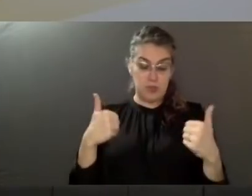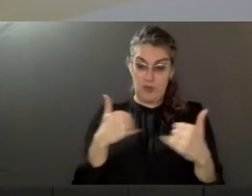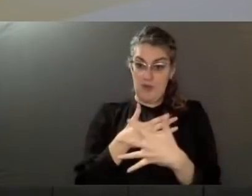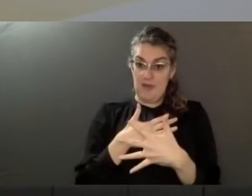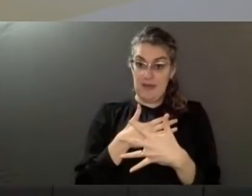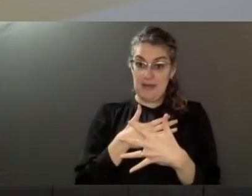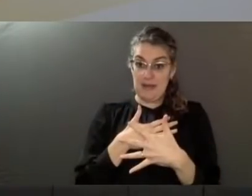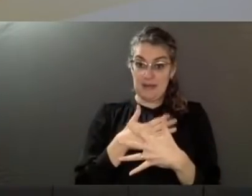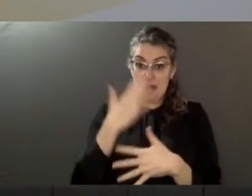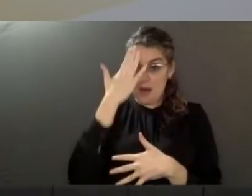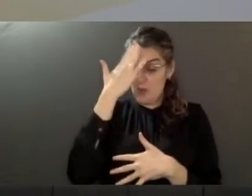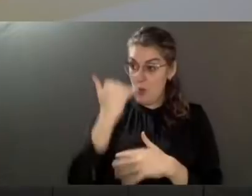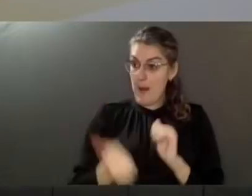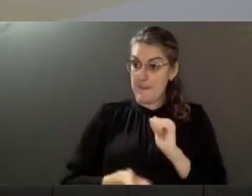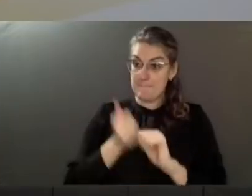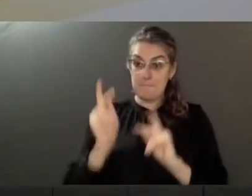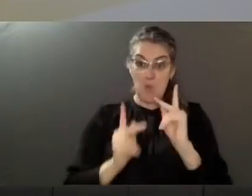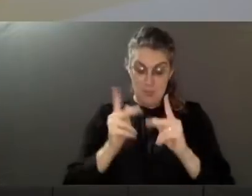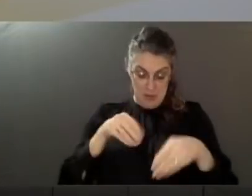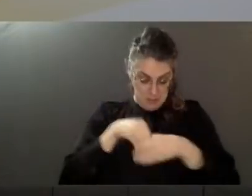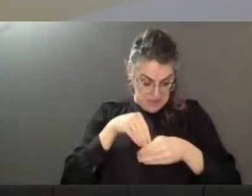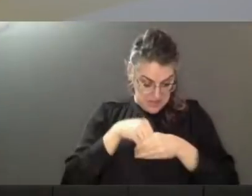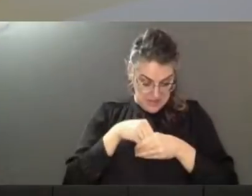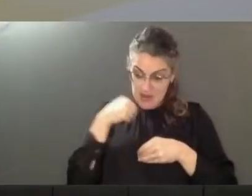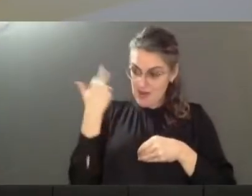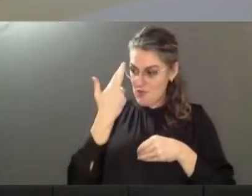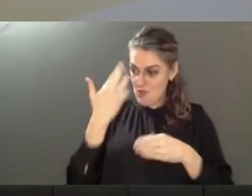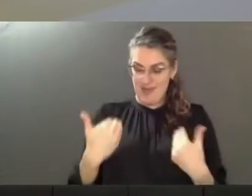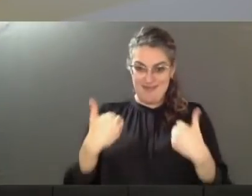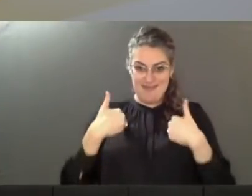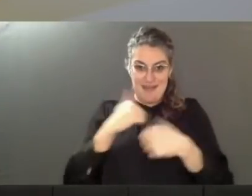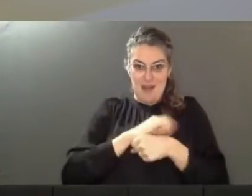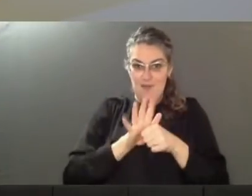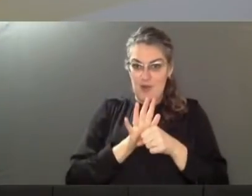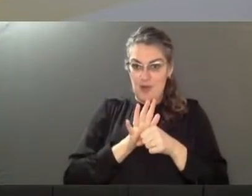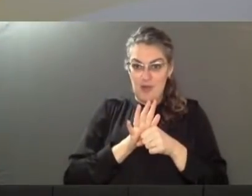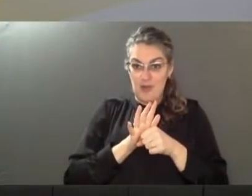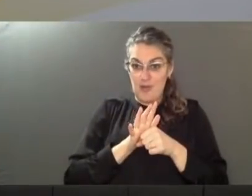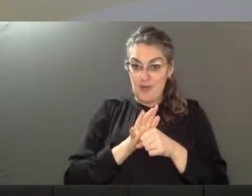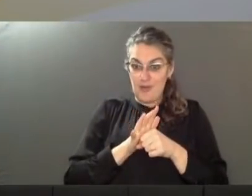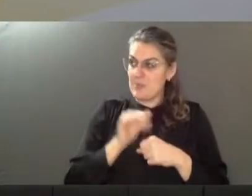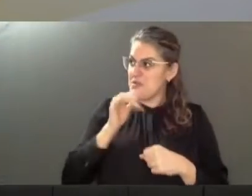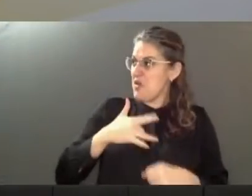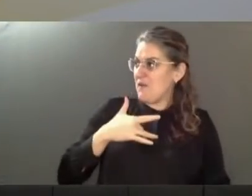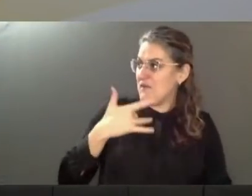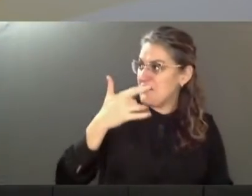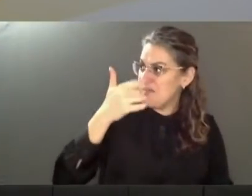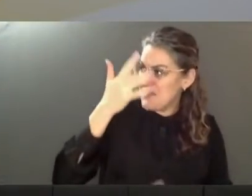they don't look sick, and they can still spread the virus. So it's